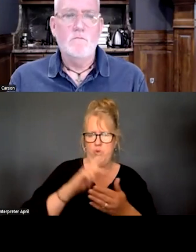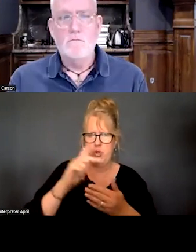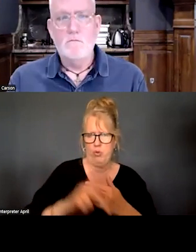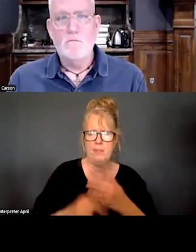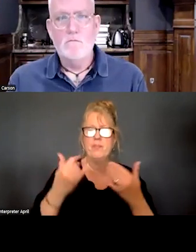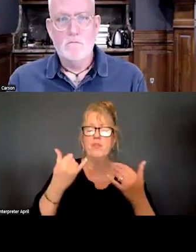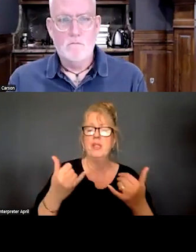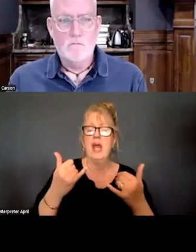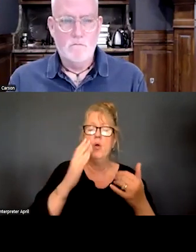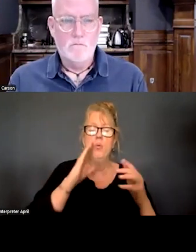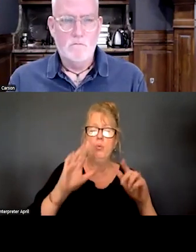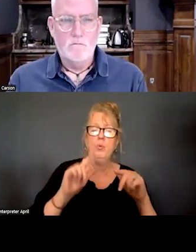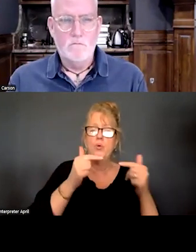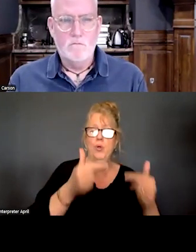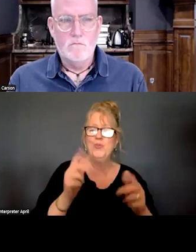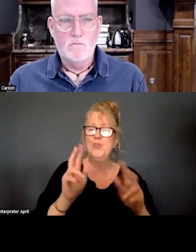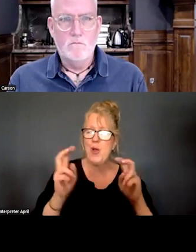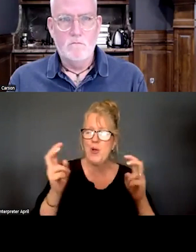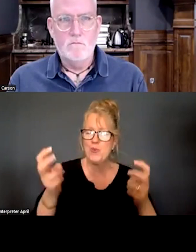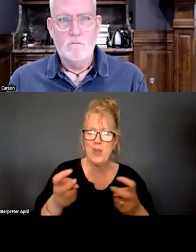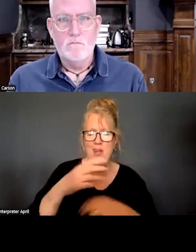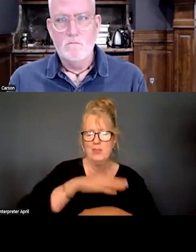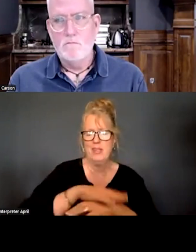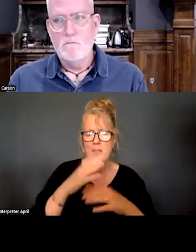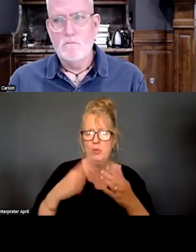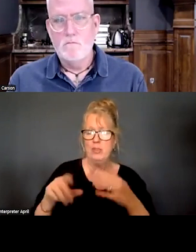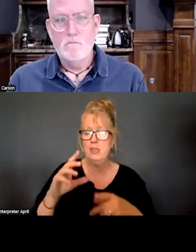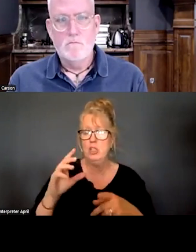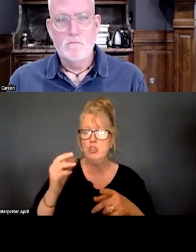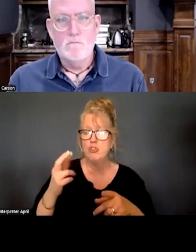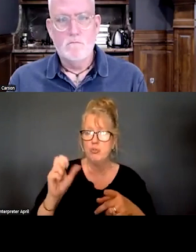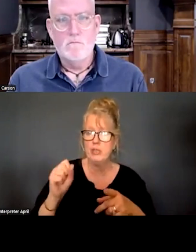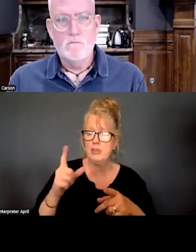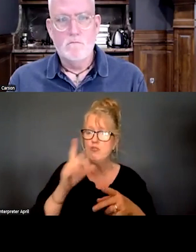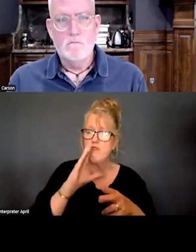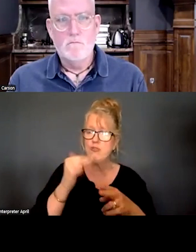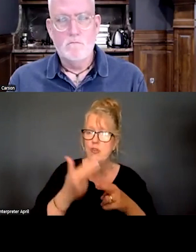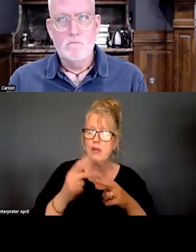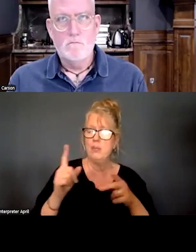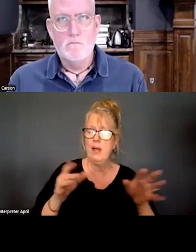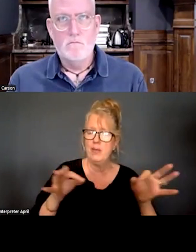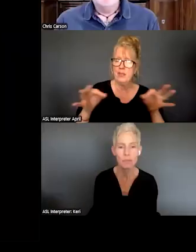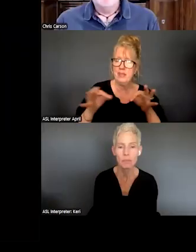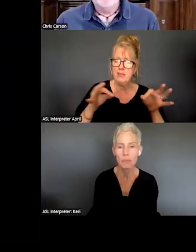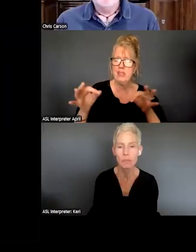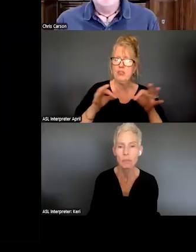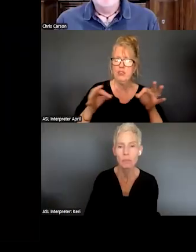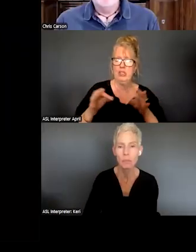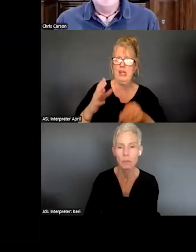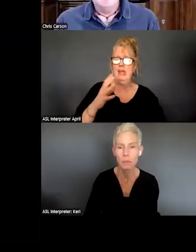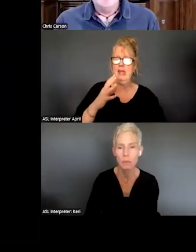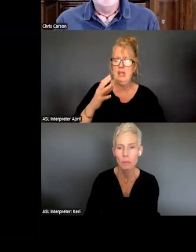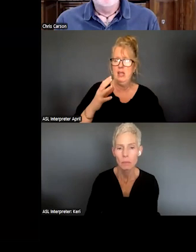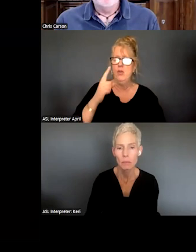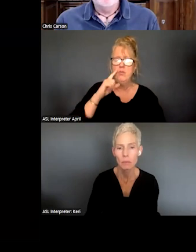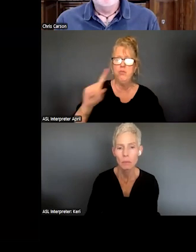go to our roundtable section. And Chris, you talked about the definition of and the